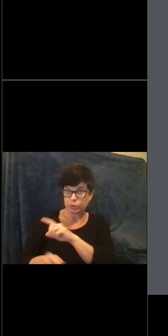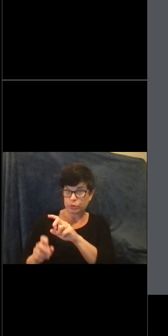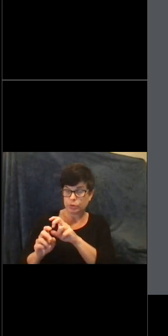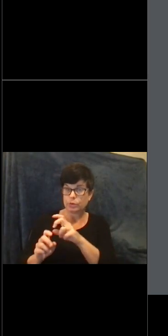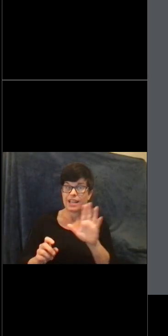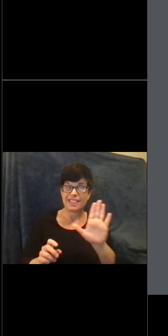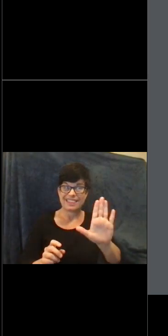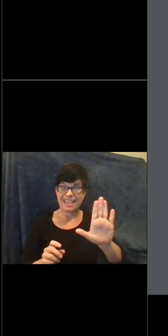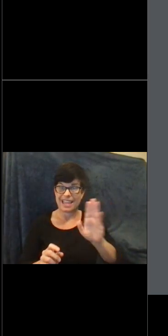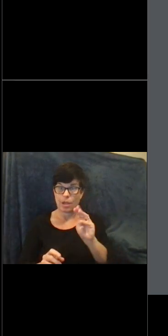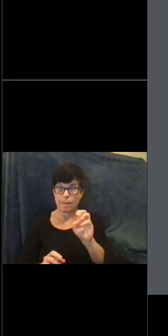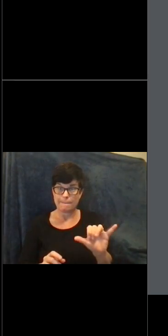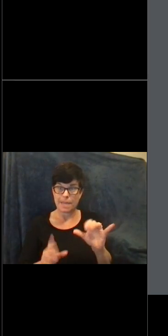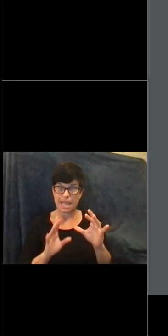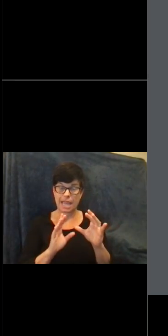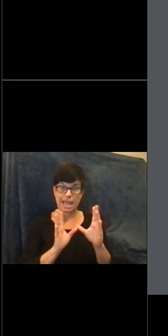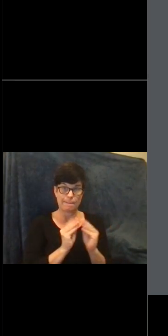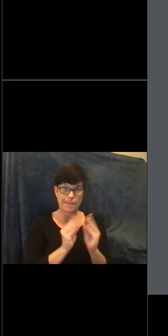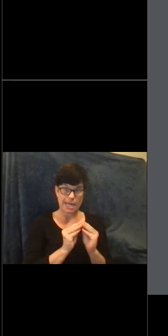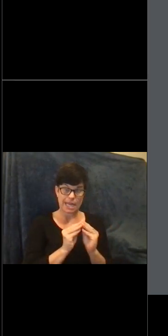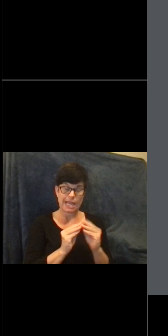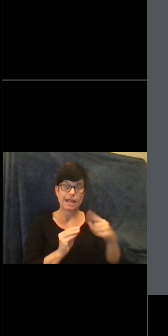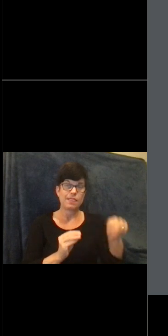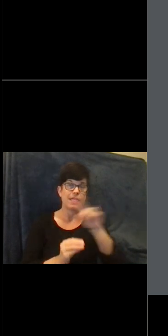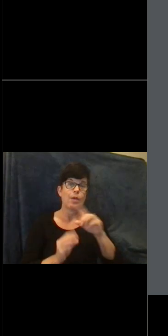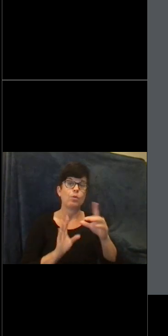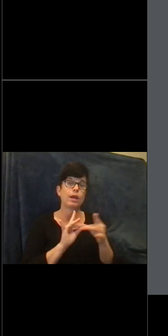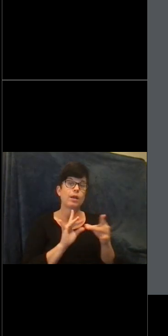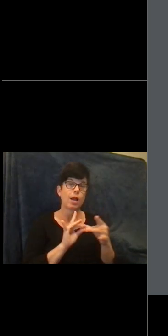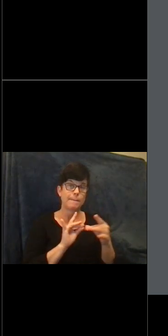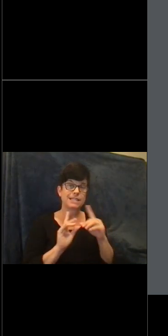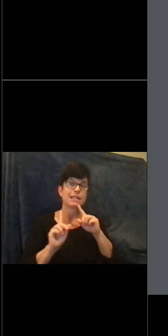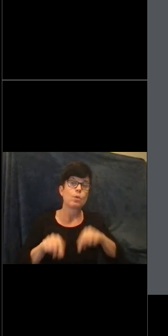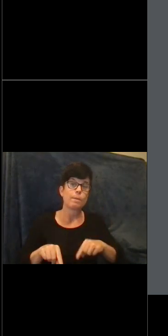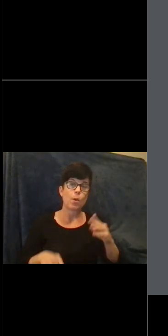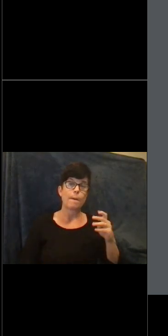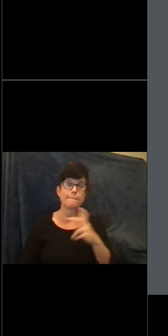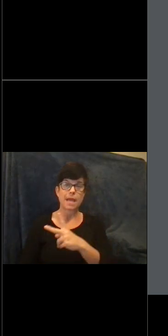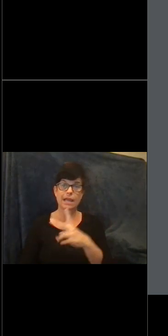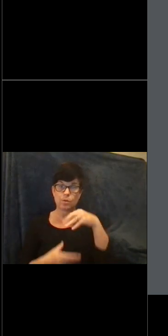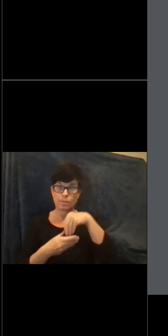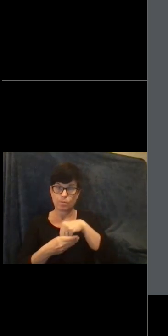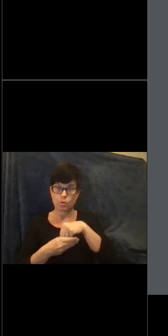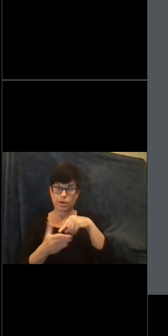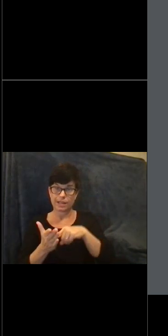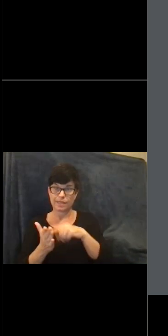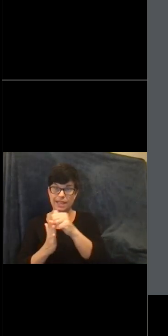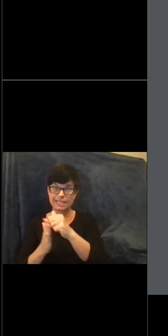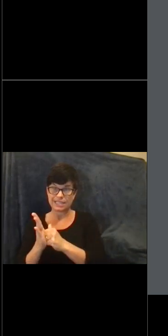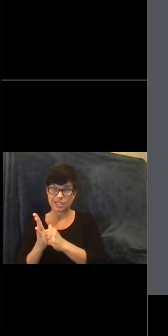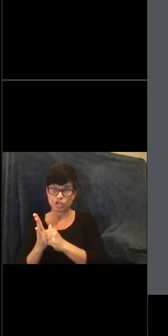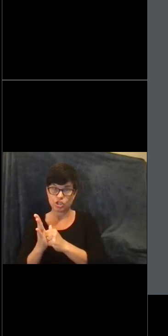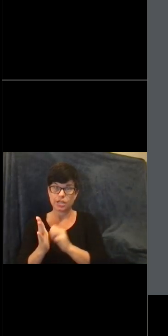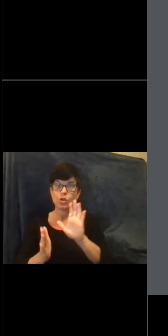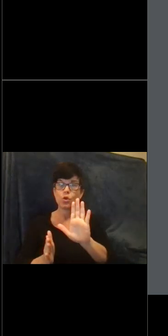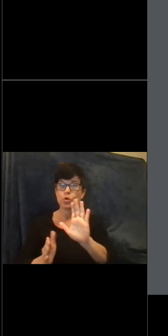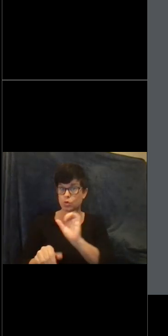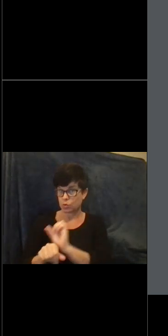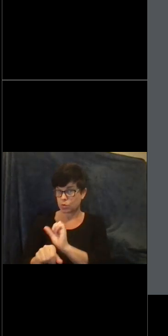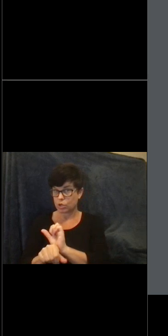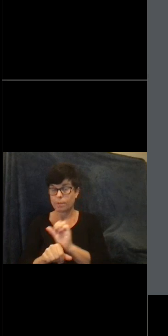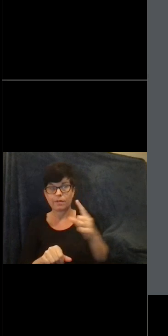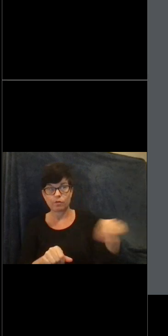seeing some of their comments that they'll report back. That'll be included in this agenda item. So your assignment is for them to review